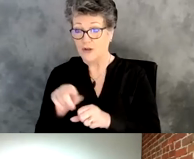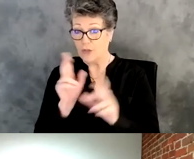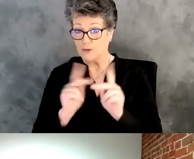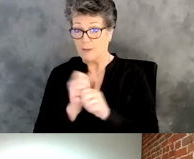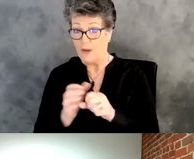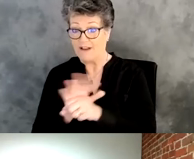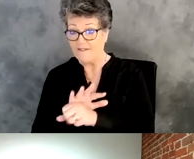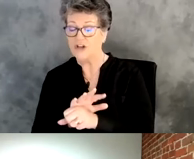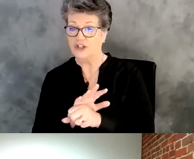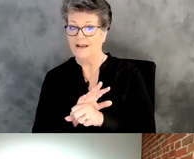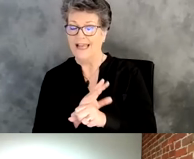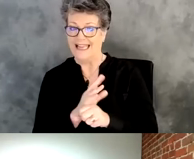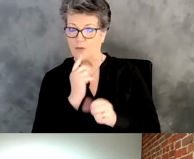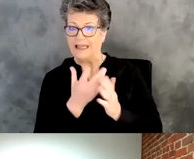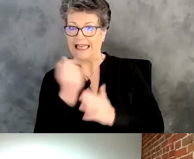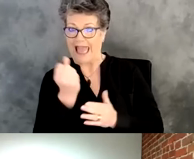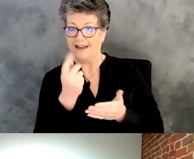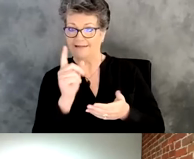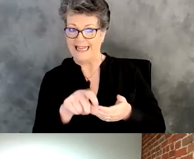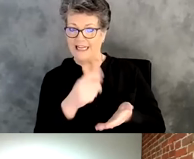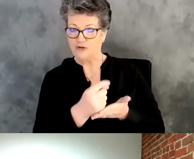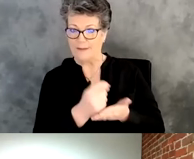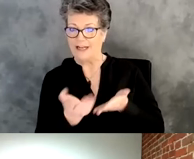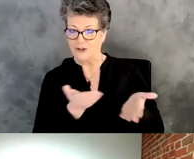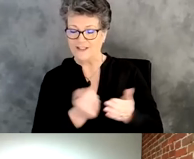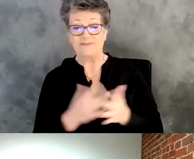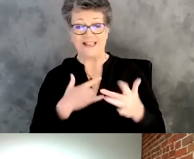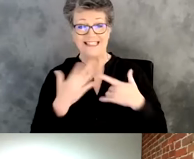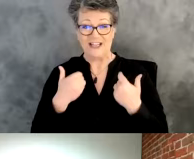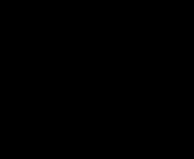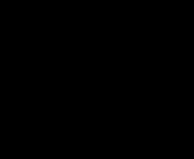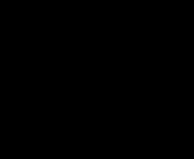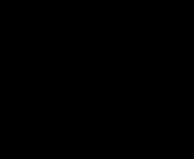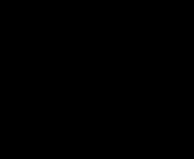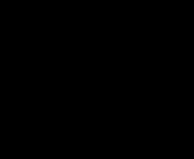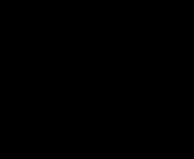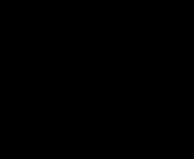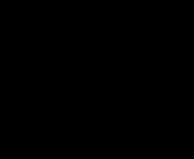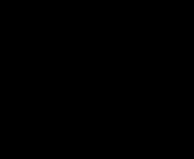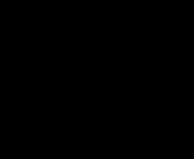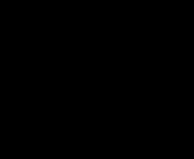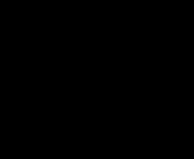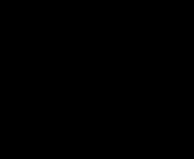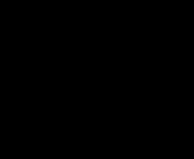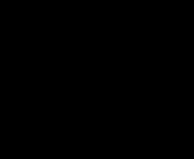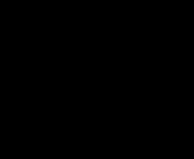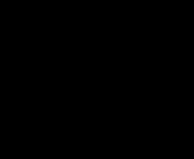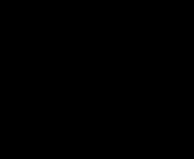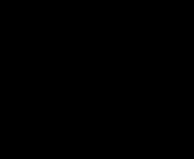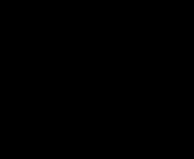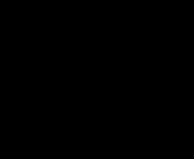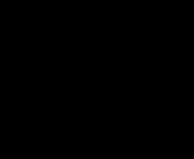can access needed treatments and services. So very excited to have this great group of folks. As you can tell from my long descriptions, they are